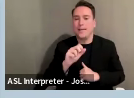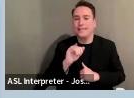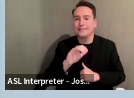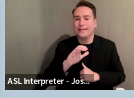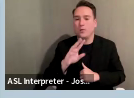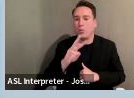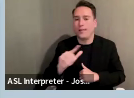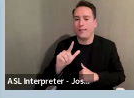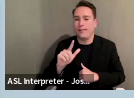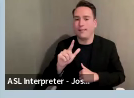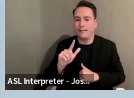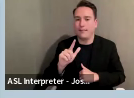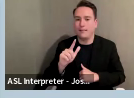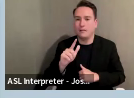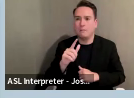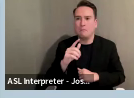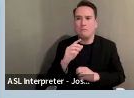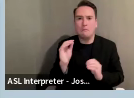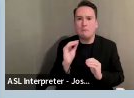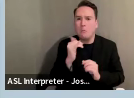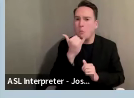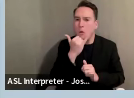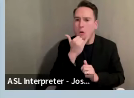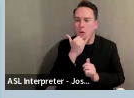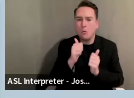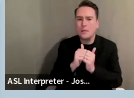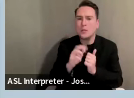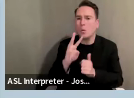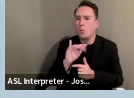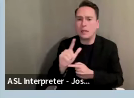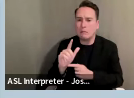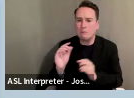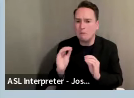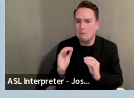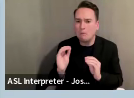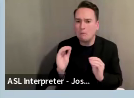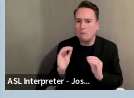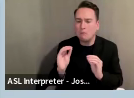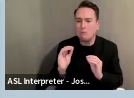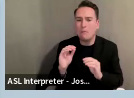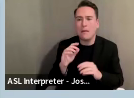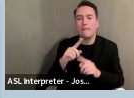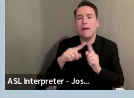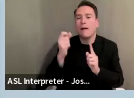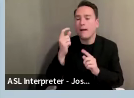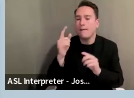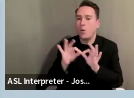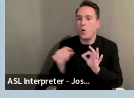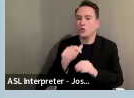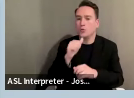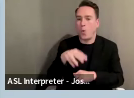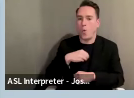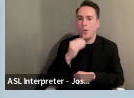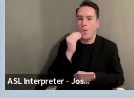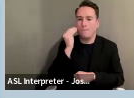Okay, so there's nothing terribly wrong with a will as long as folks have under the